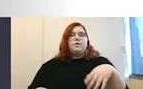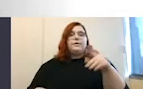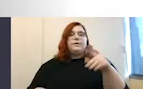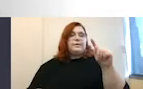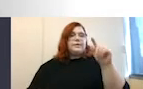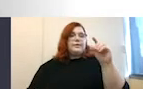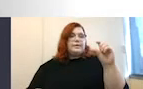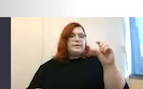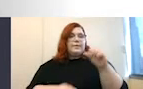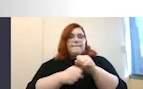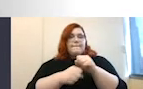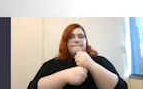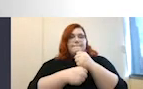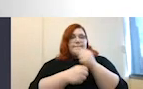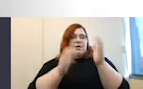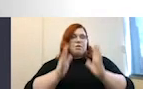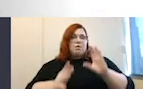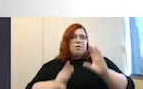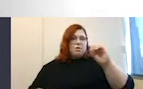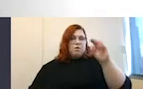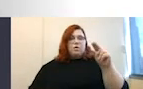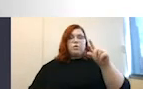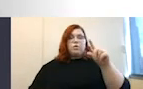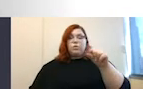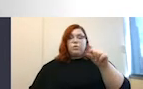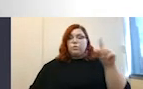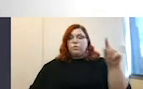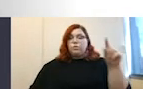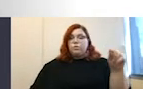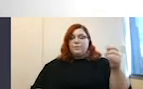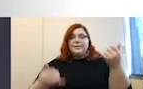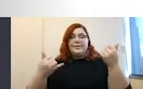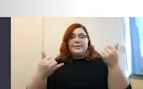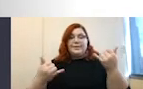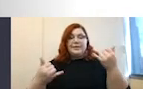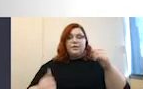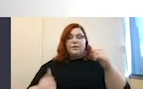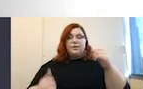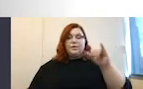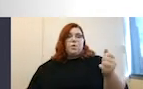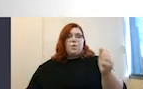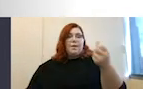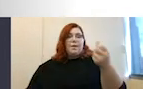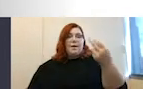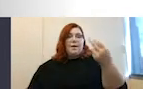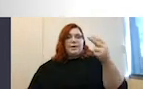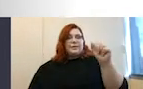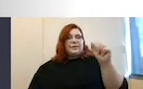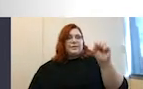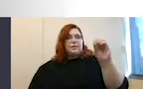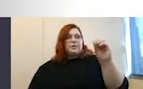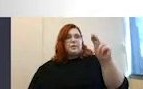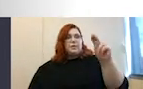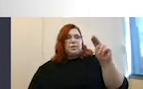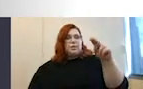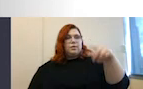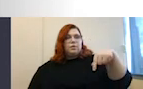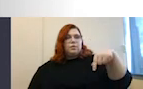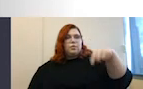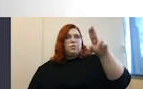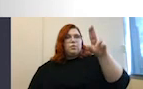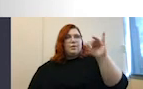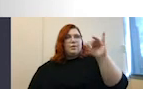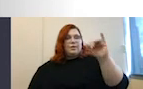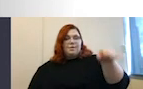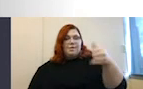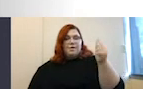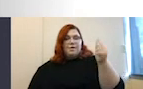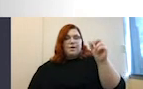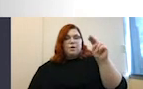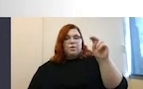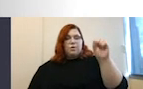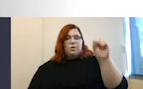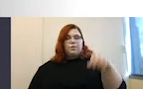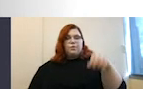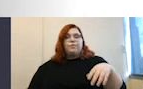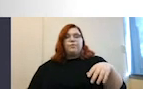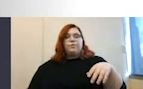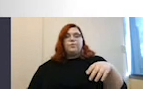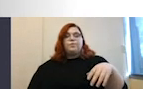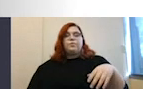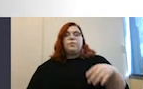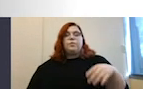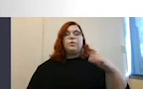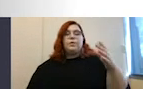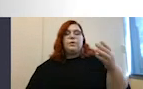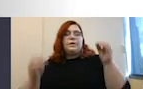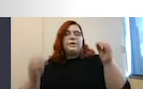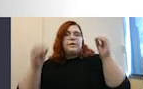Today we have with us Johansson Quijano, who will be running an interactive fiction session. So we'll